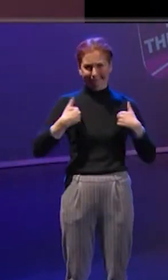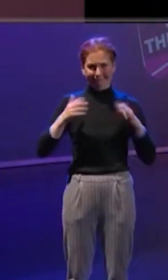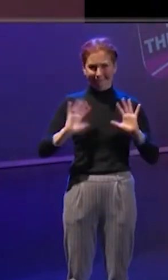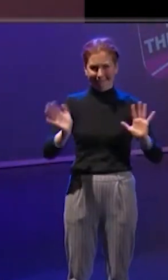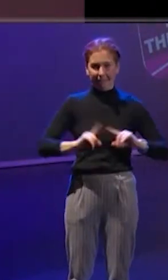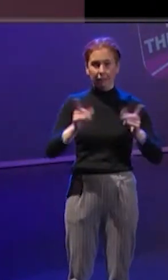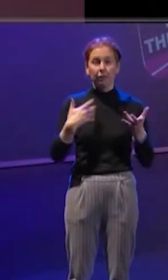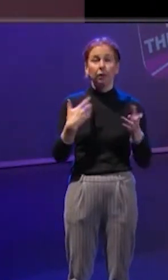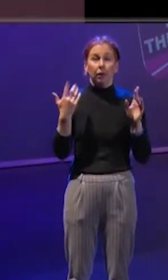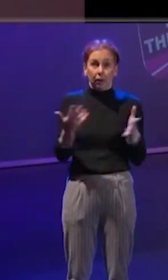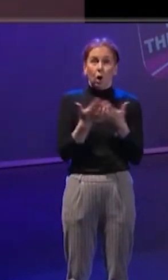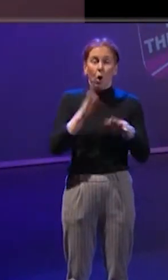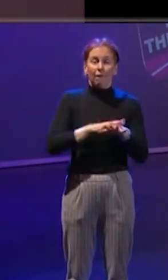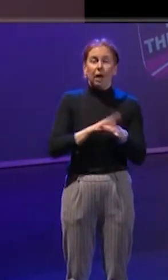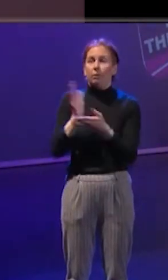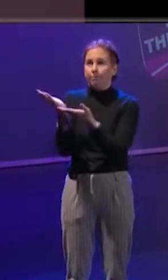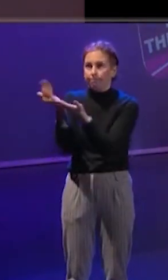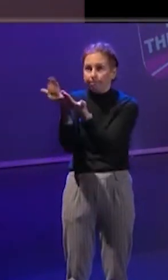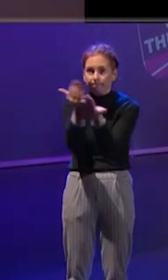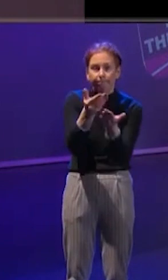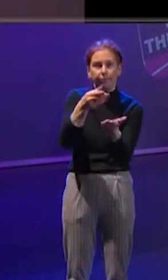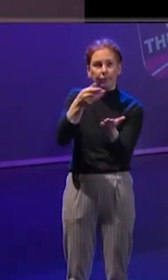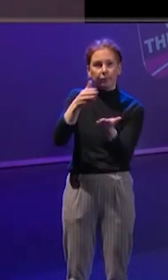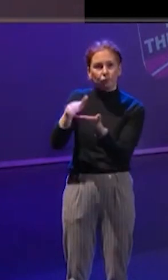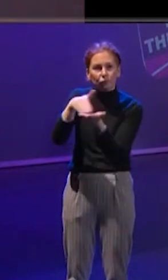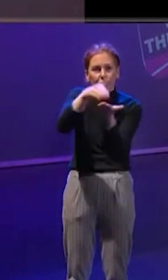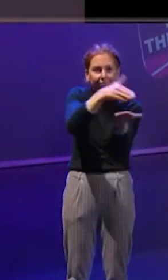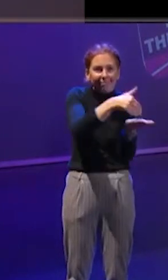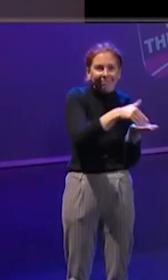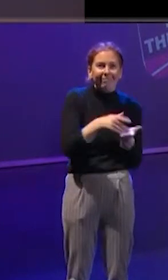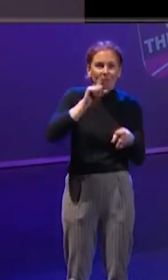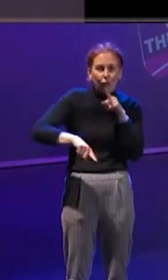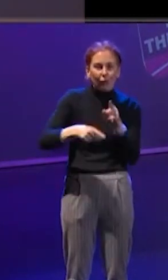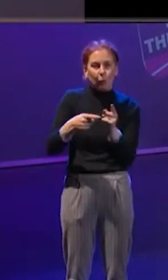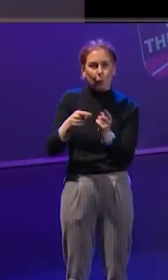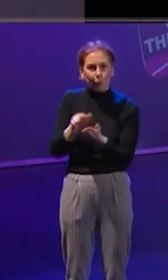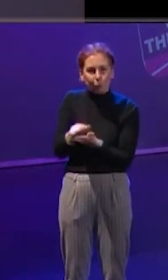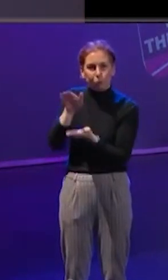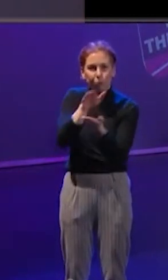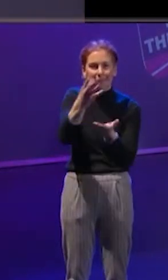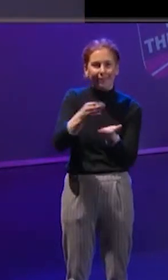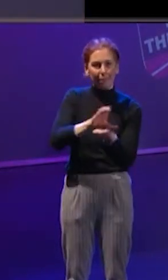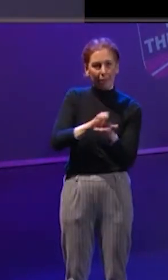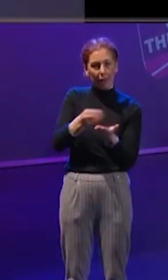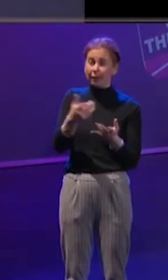but it's difficult. Like the money side of things is difficult, particularly when you're trying to do it that